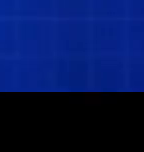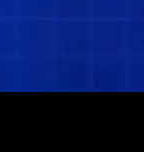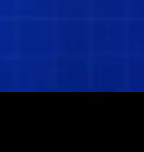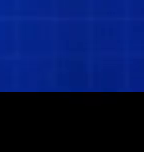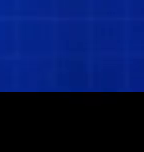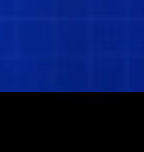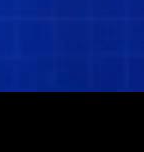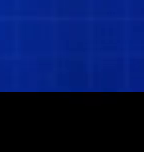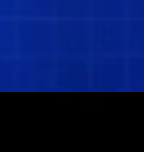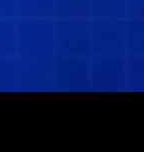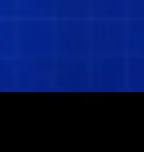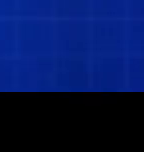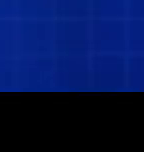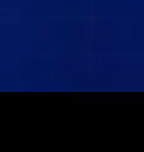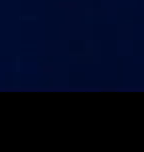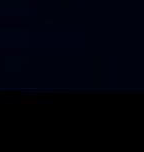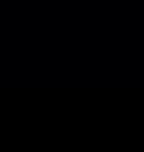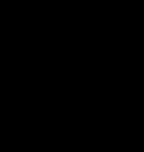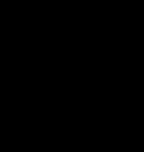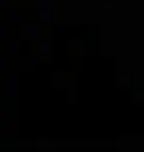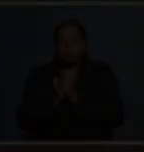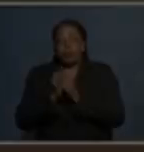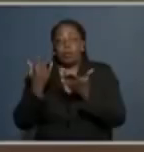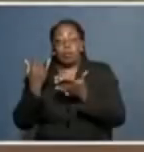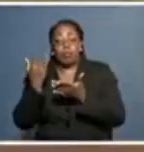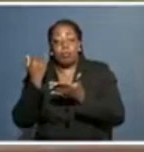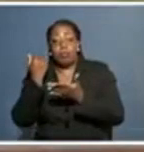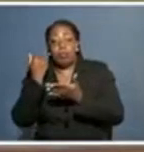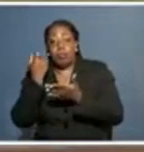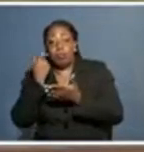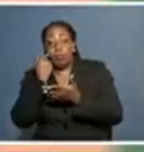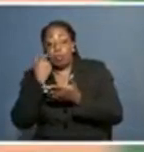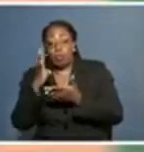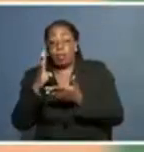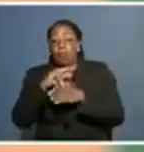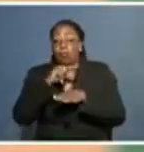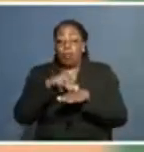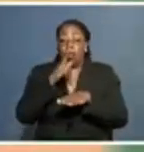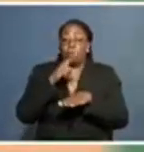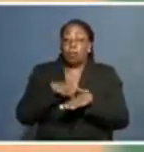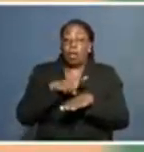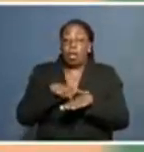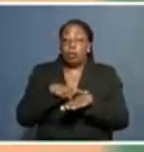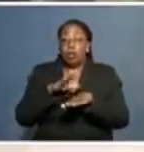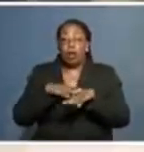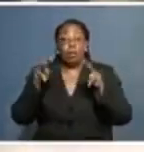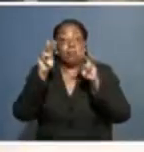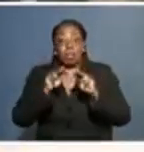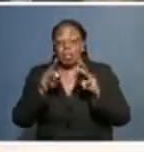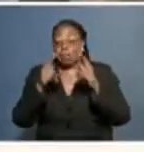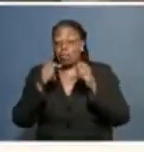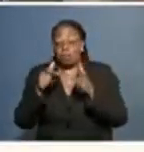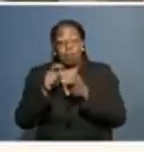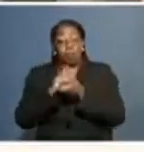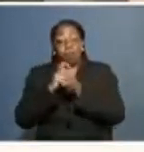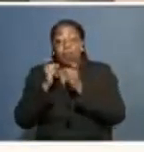Shop online for free in-store pickup in 2 hours or less. Supposed to be a normal lunch hour for students at Anatol Rodgers High on Monday, quickly taking